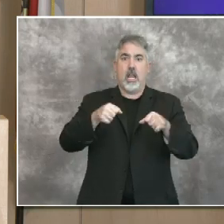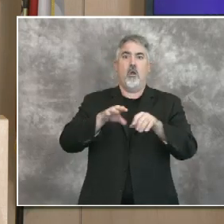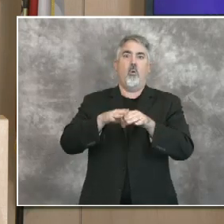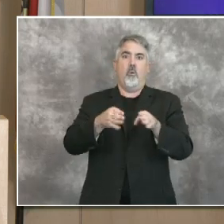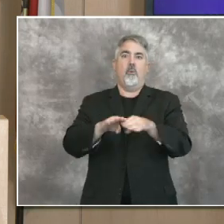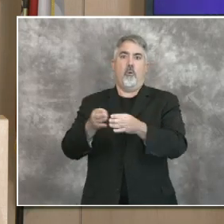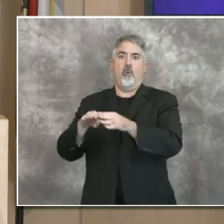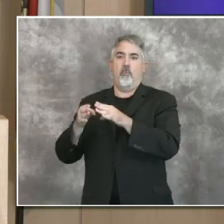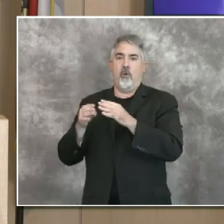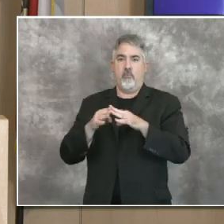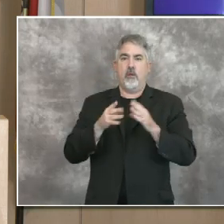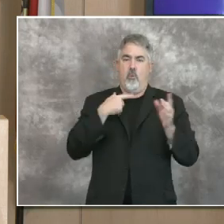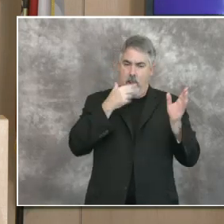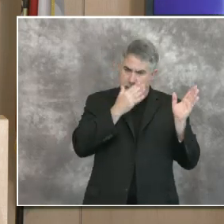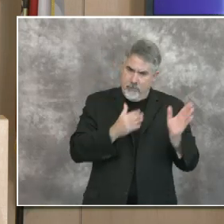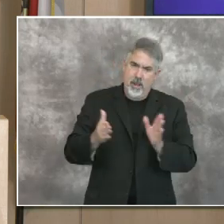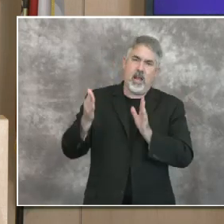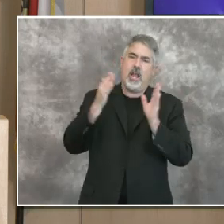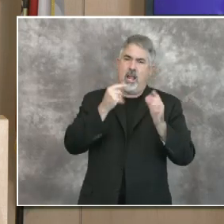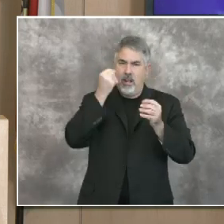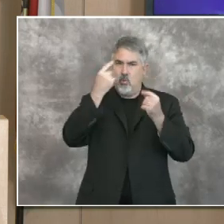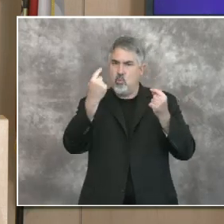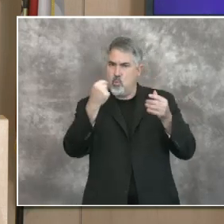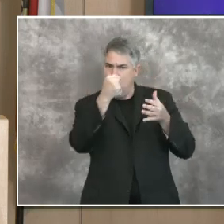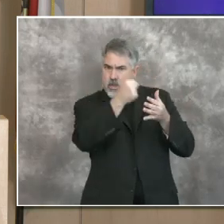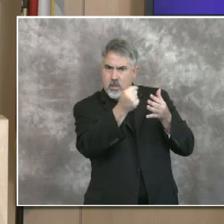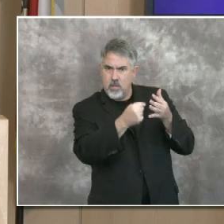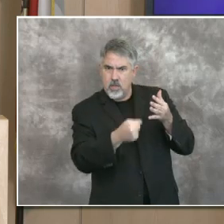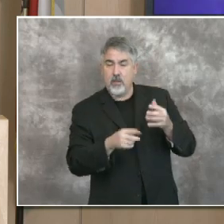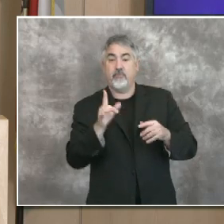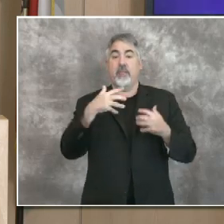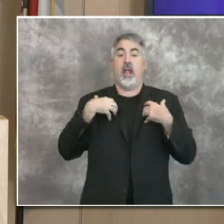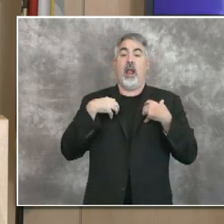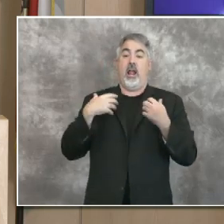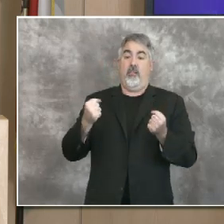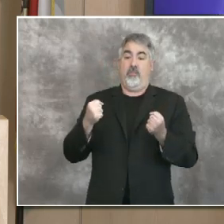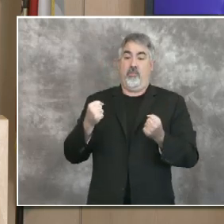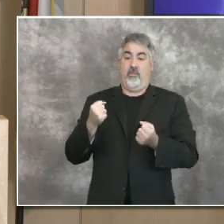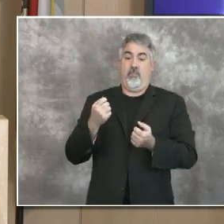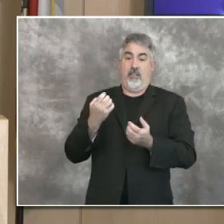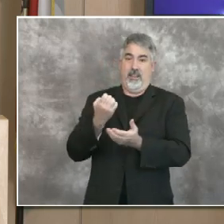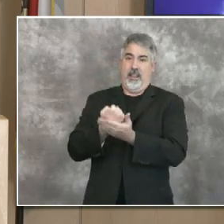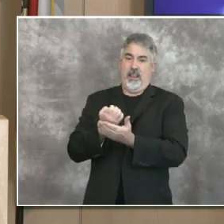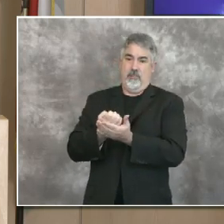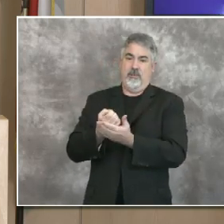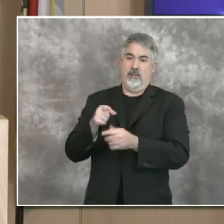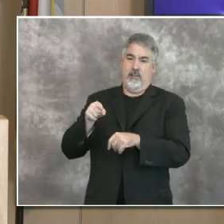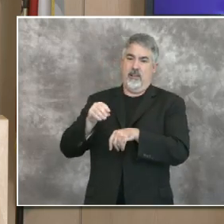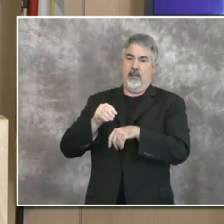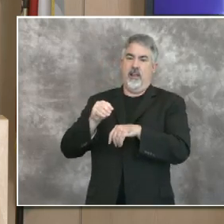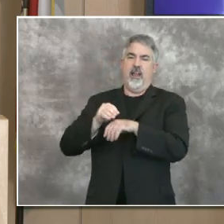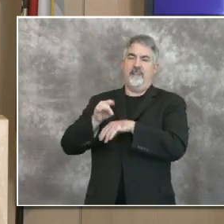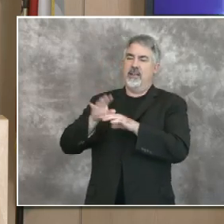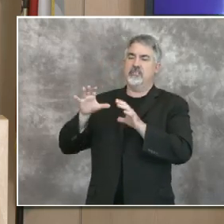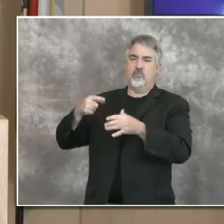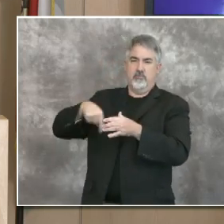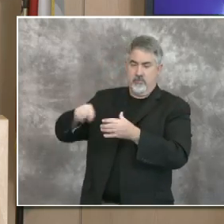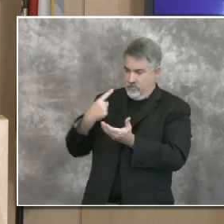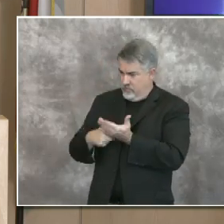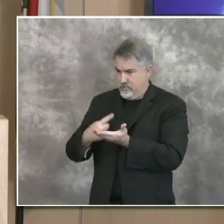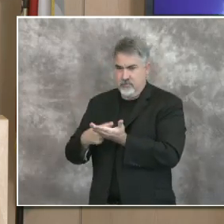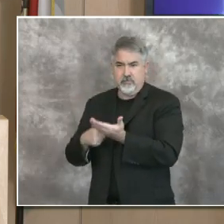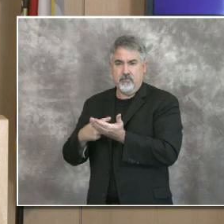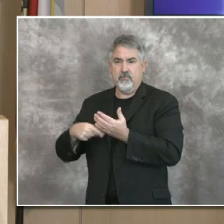it. The Recovery Economic Advisory Group that has been constituted by Mayor Faulkner and myself just had its